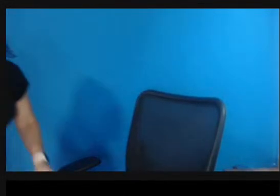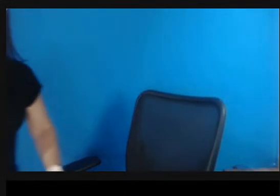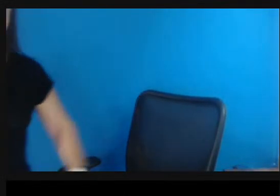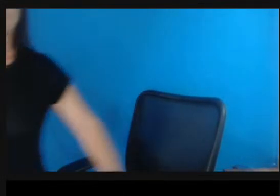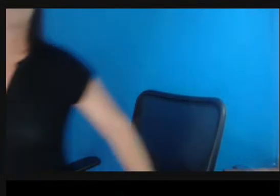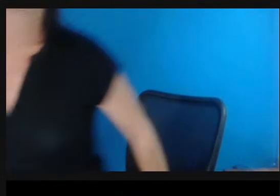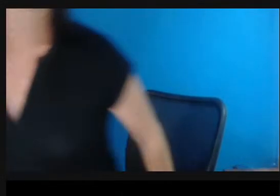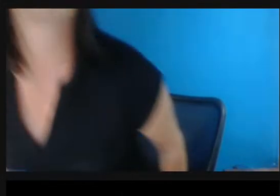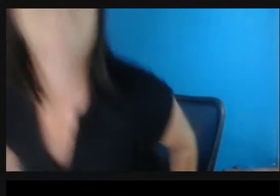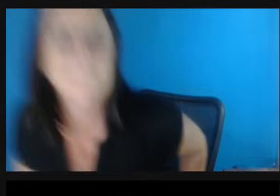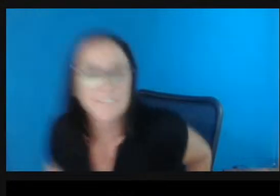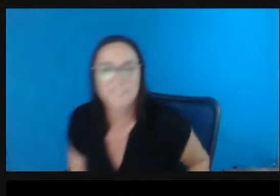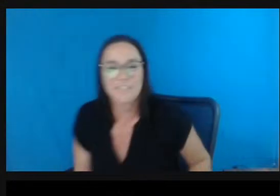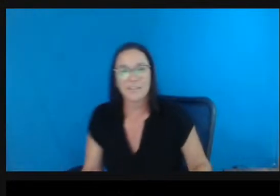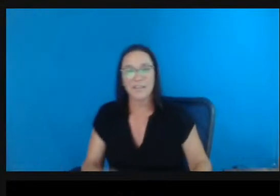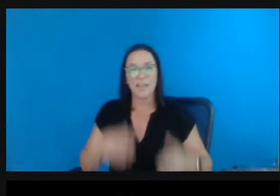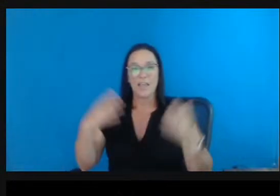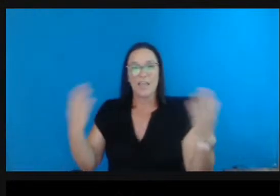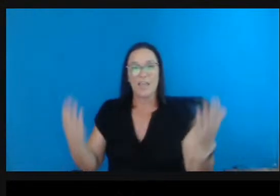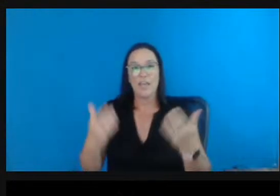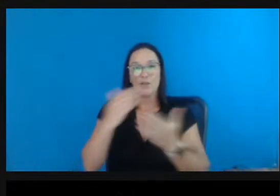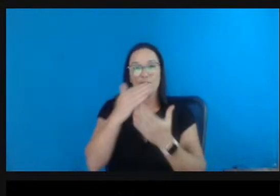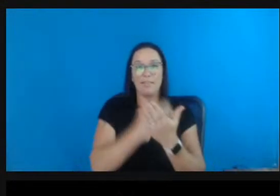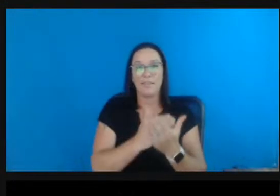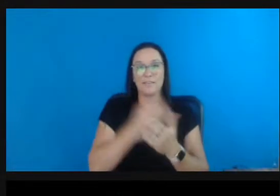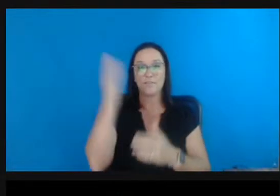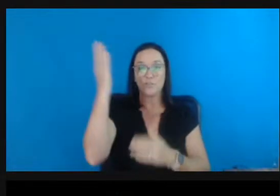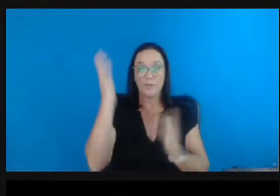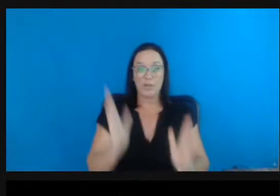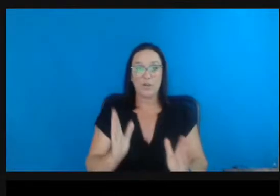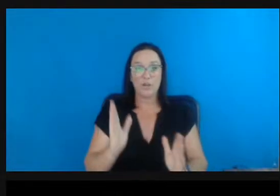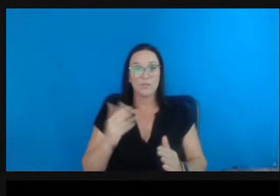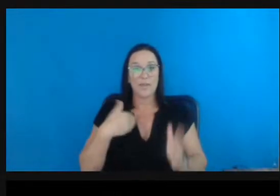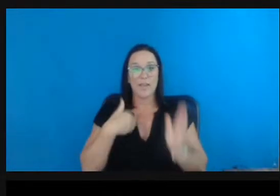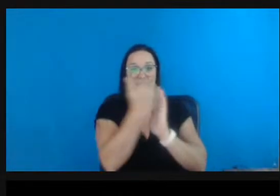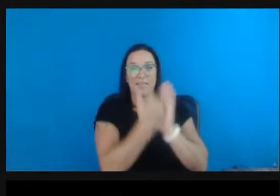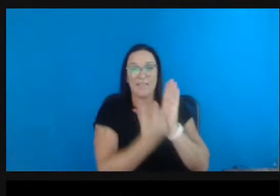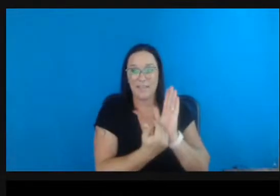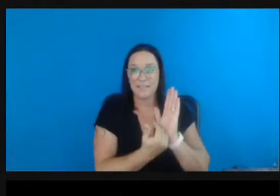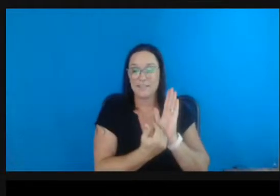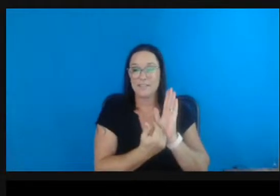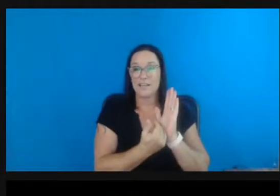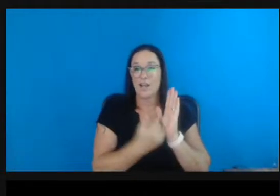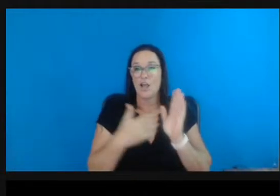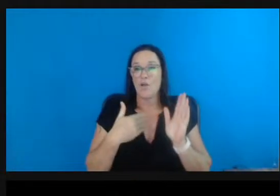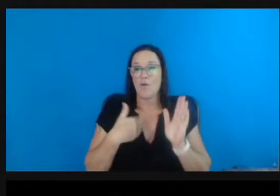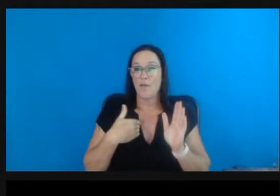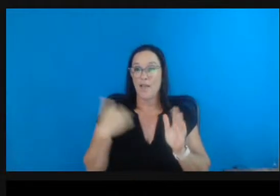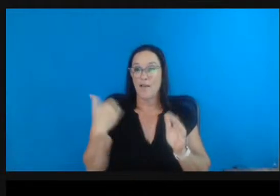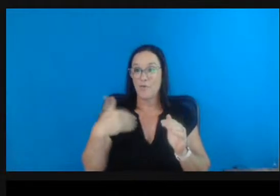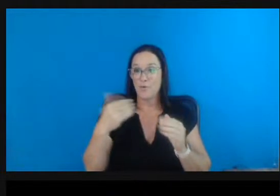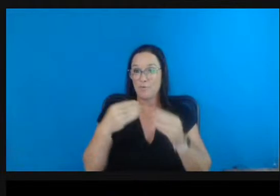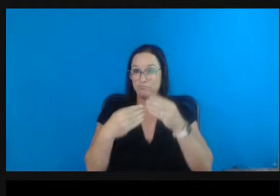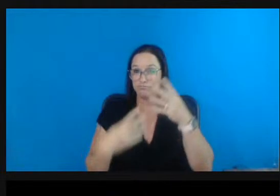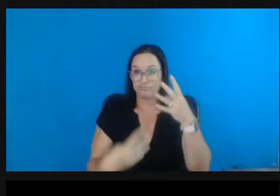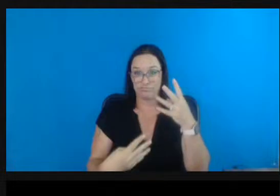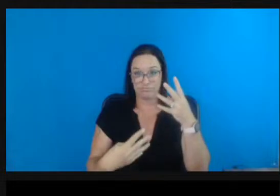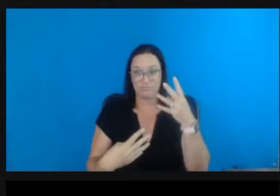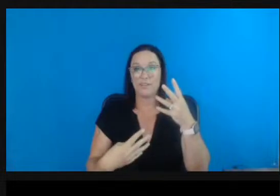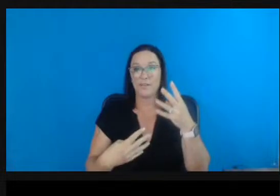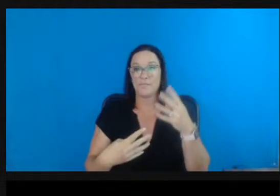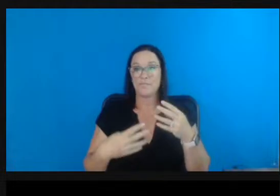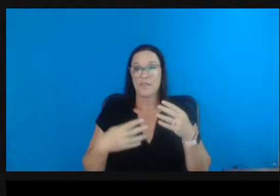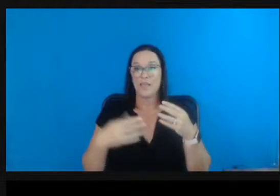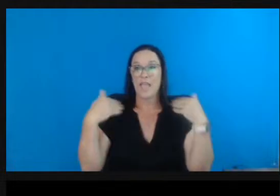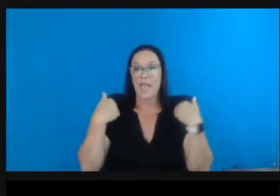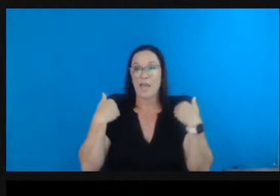All right, and here is our list of speakers. I have this up for us today. Looks like we have quite the lineup. Animal Control will